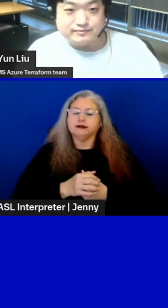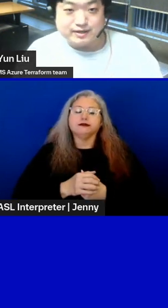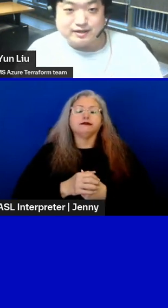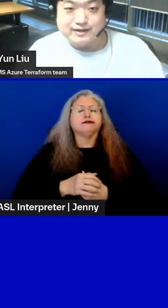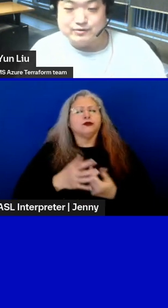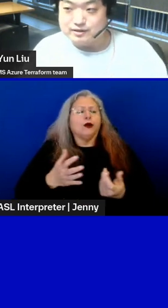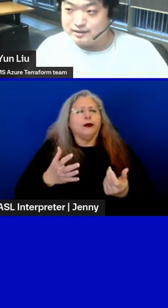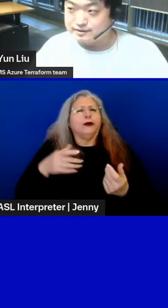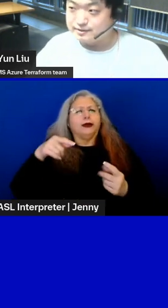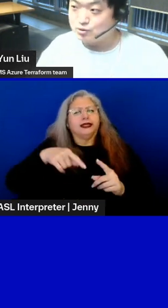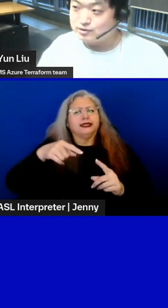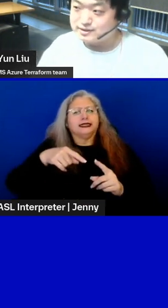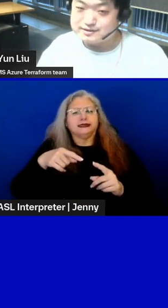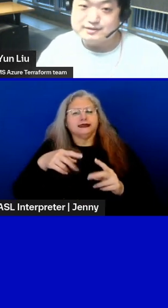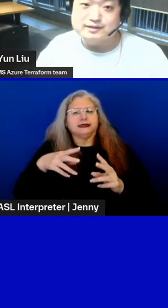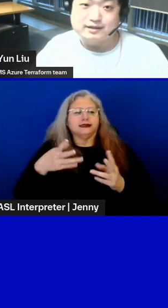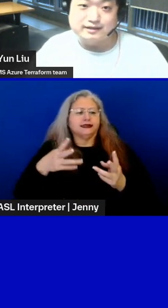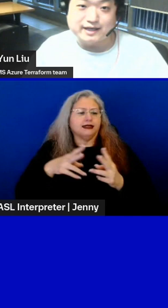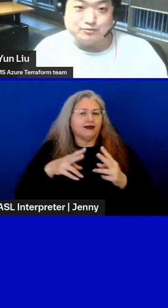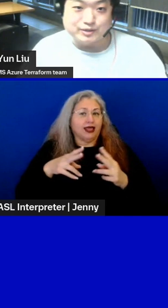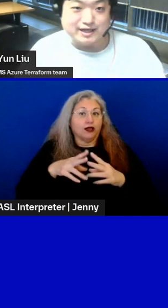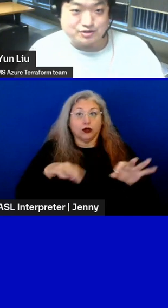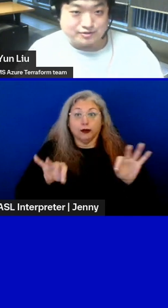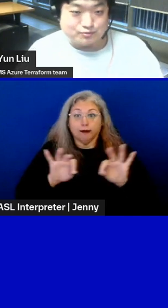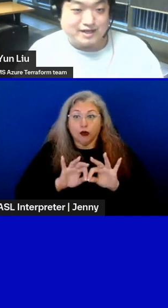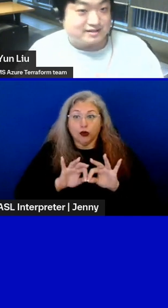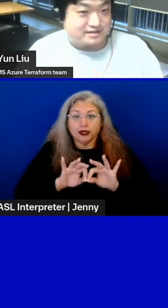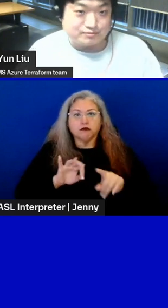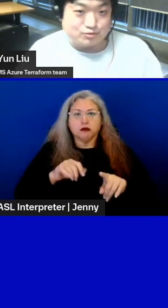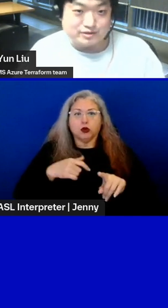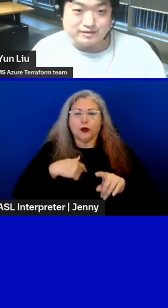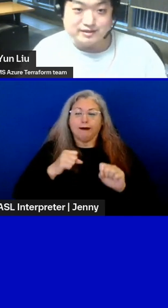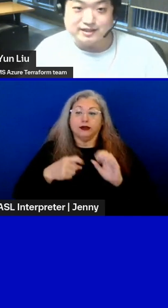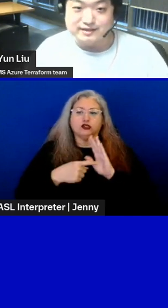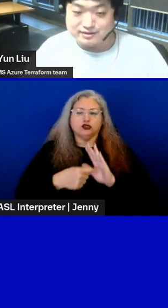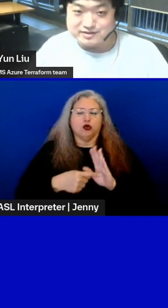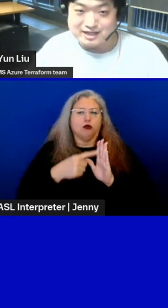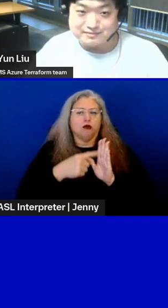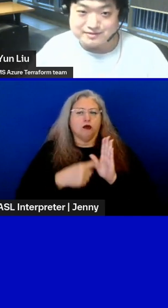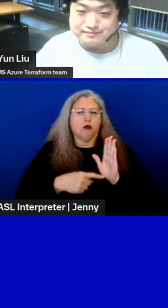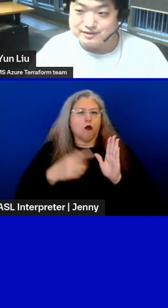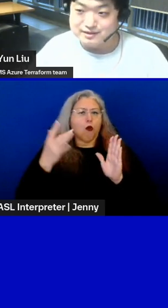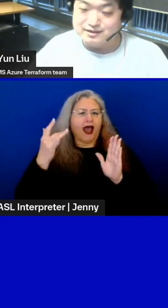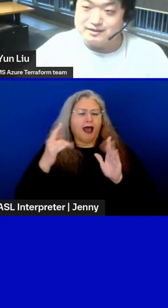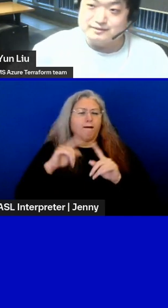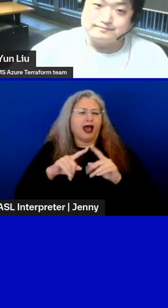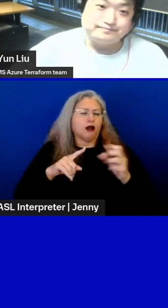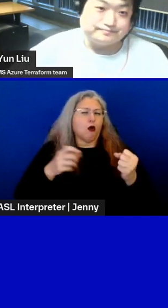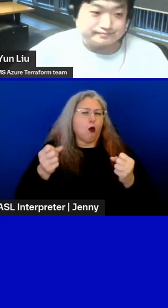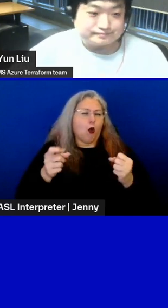This is very important, and we can show why this is important in later steps.